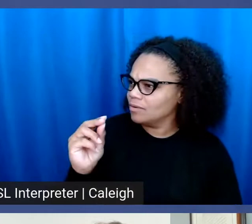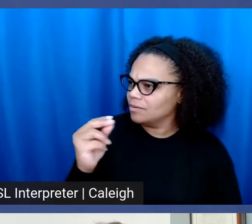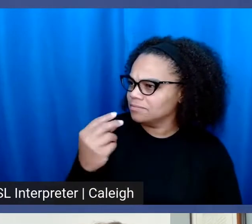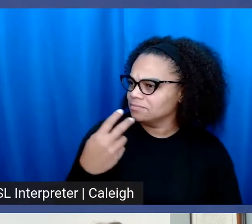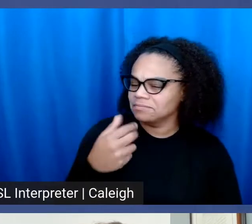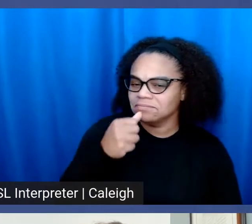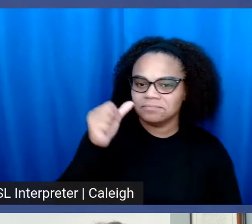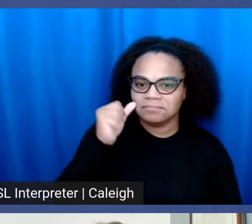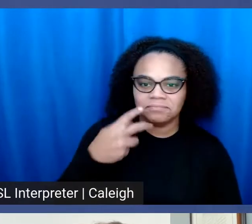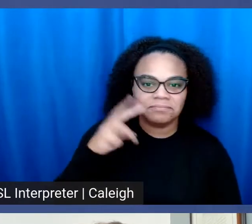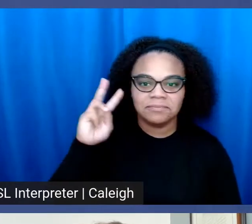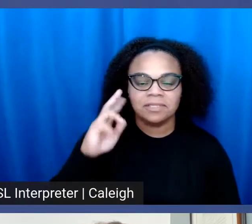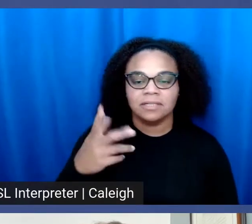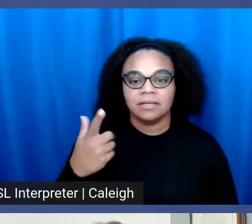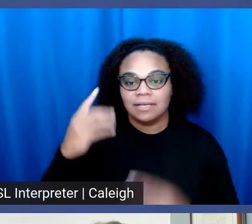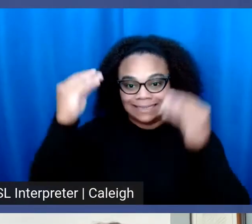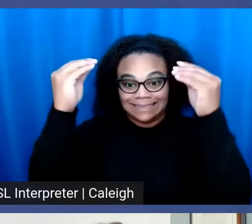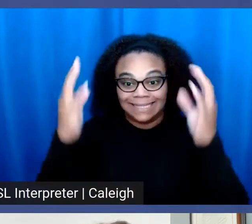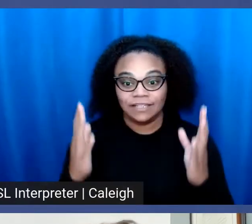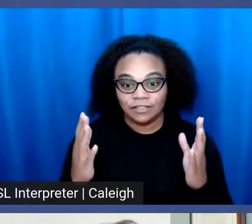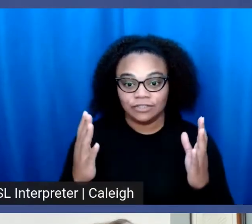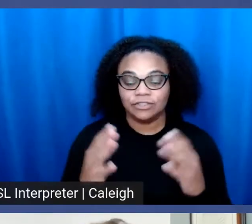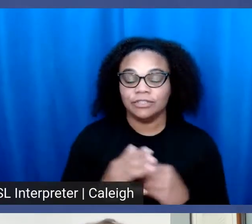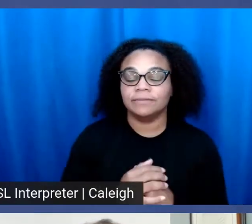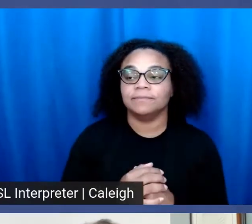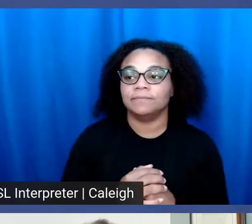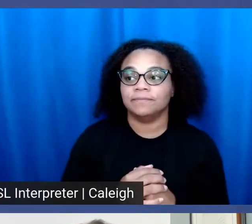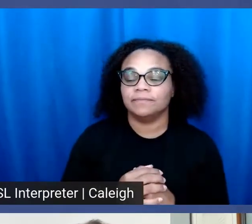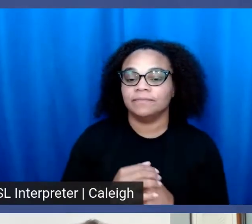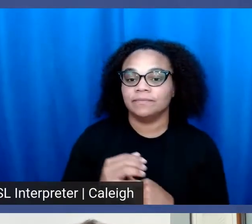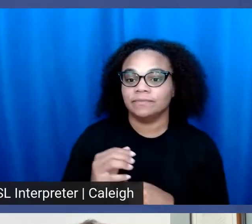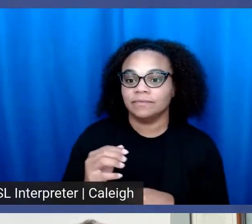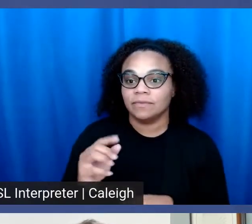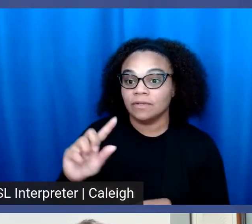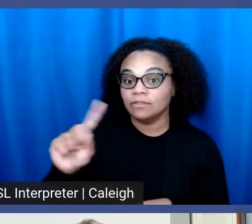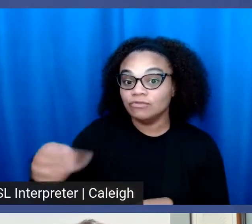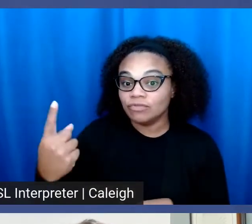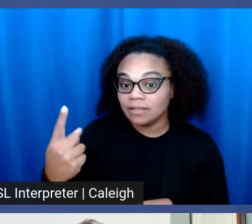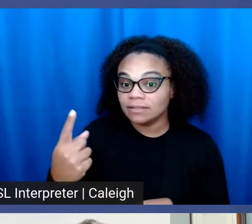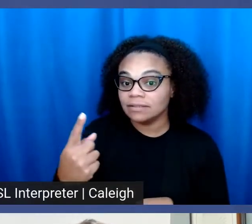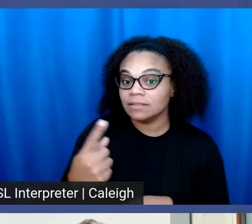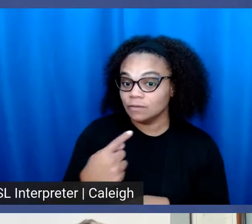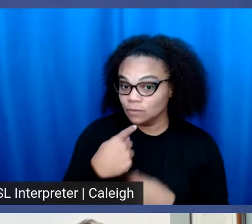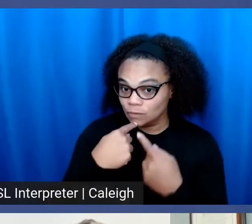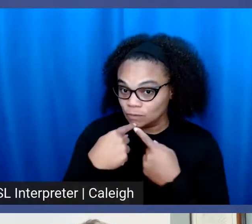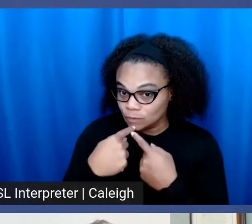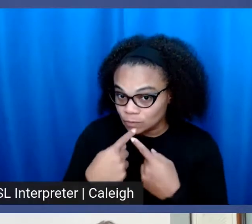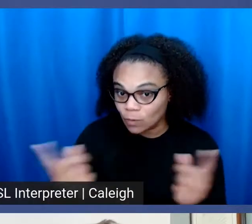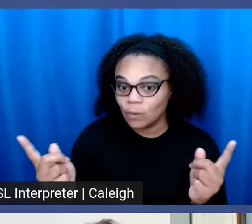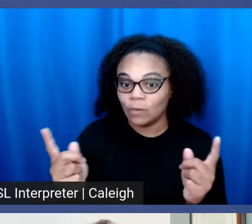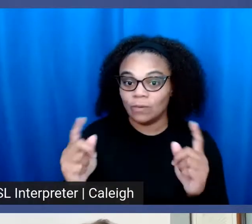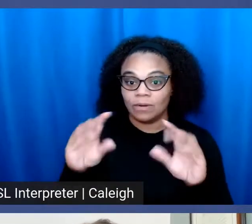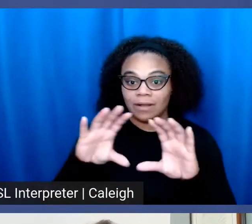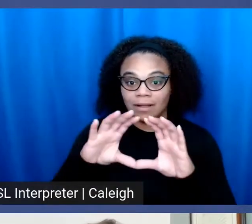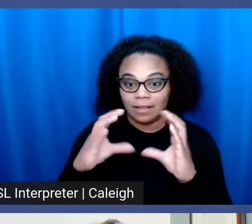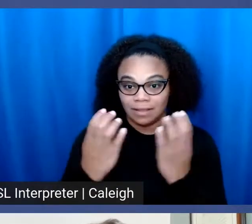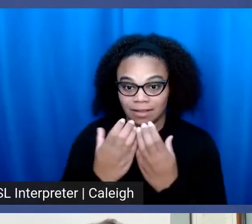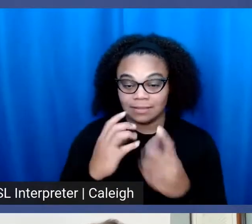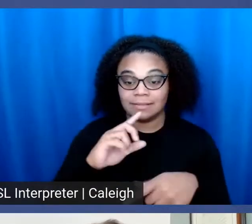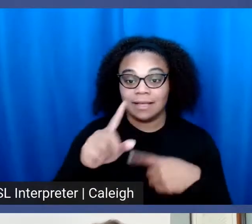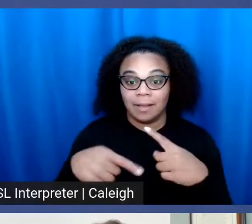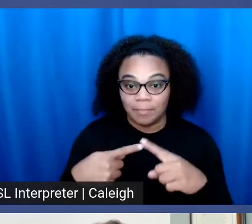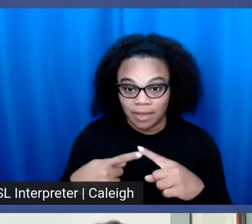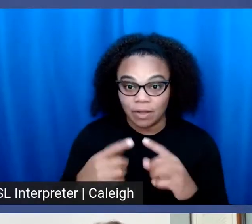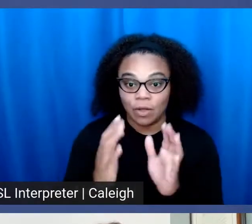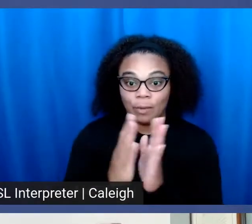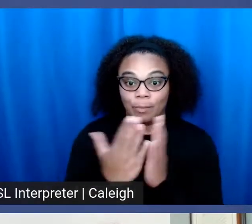teacher who only told her class about a book ban and a campaign to end the